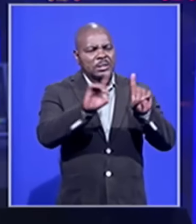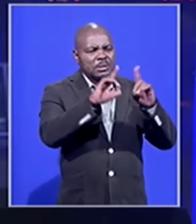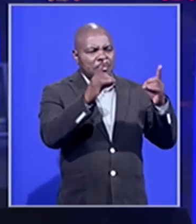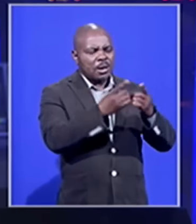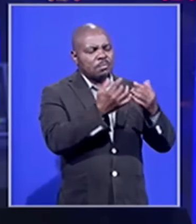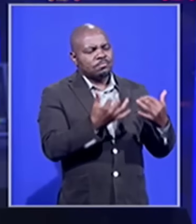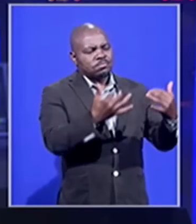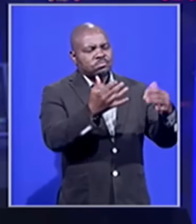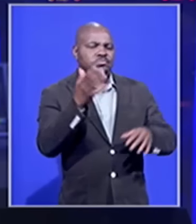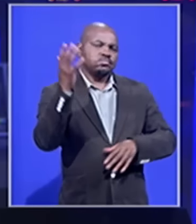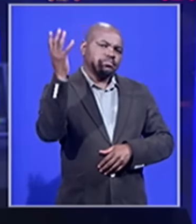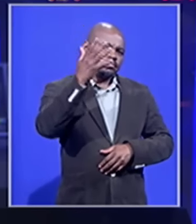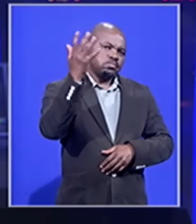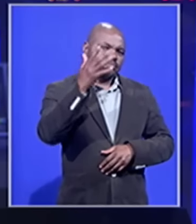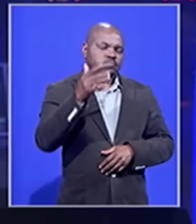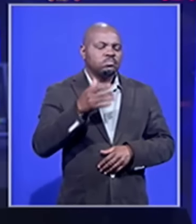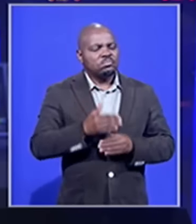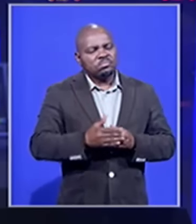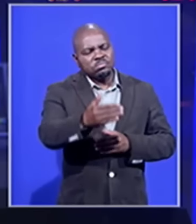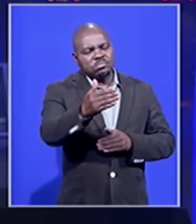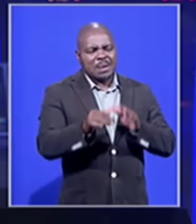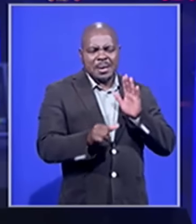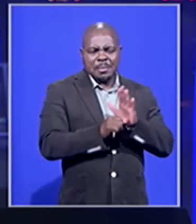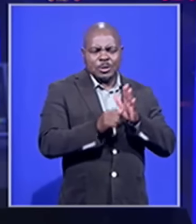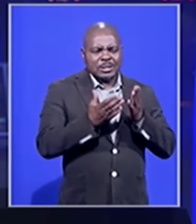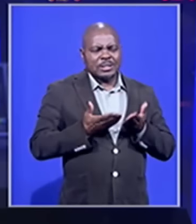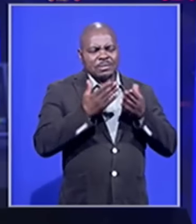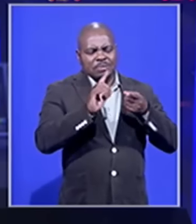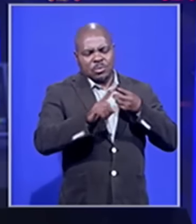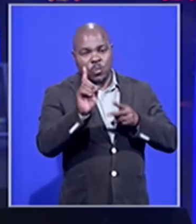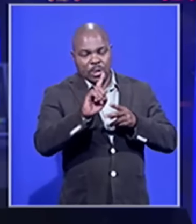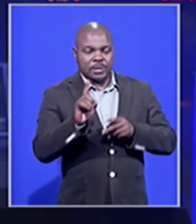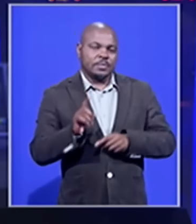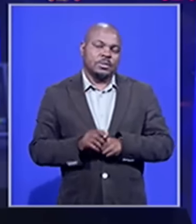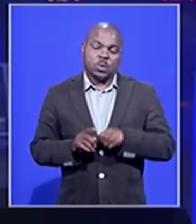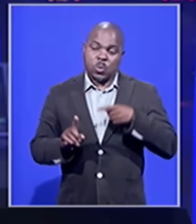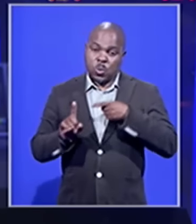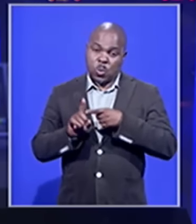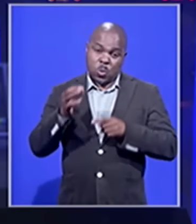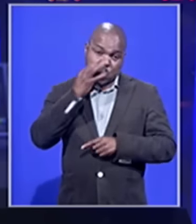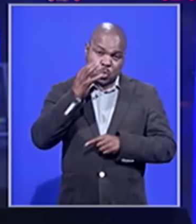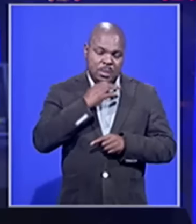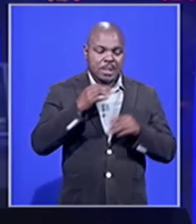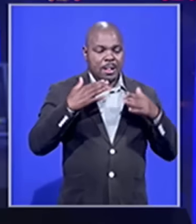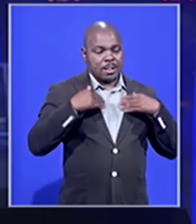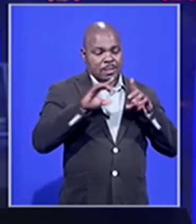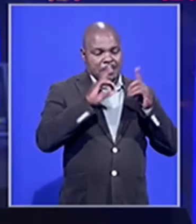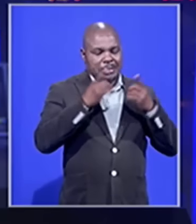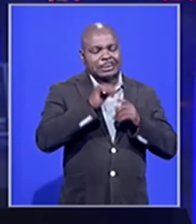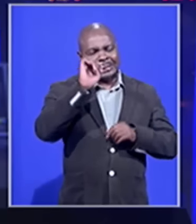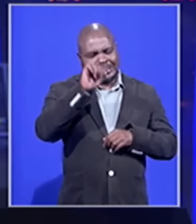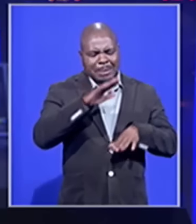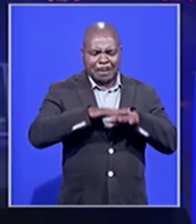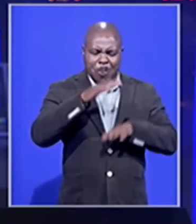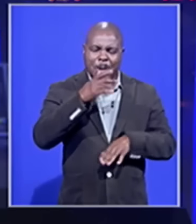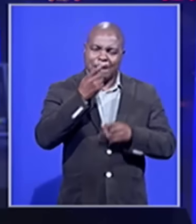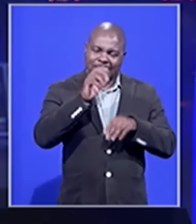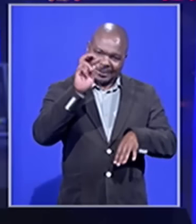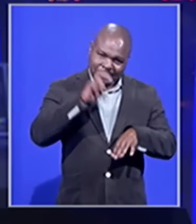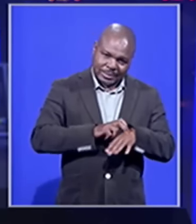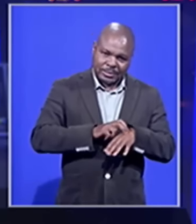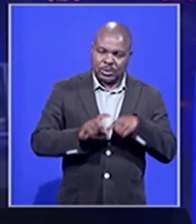mafapha a fapaneng puo ka o kenya tshebetsong ditlhoko tsa mantlha o phelletse ka hore le ha o le jwalo lefapha la bophelo le ntse le haelwa haholo ha di la dikhala